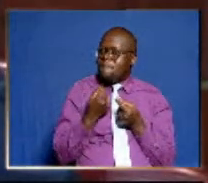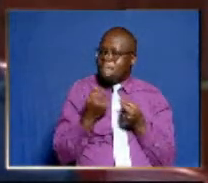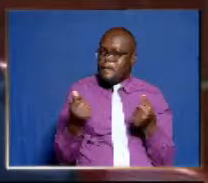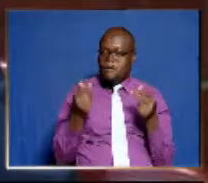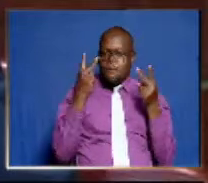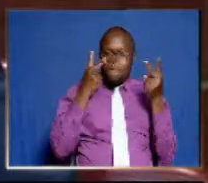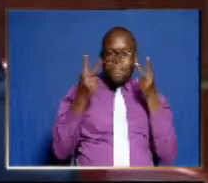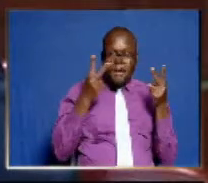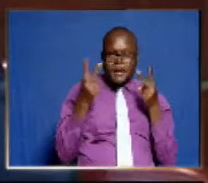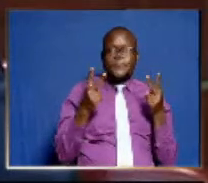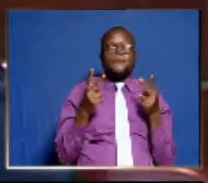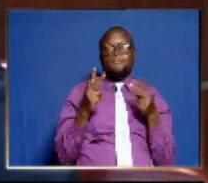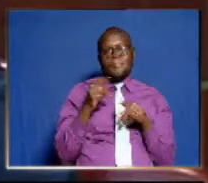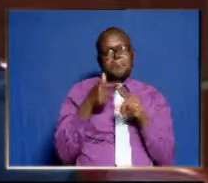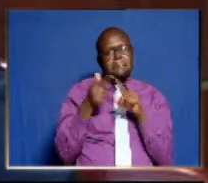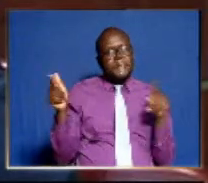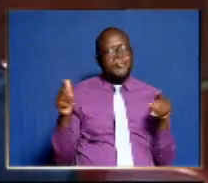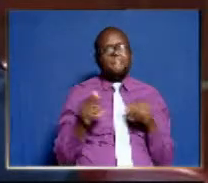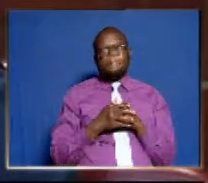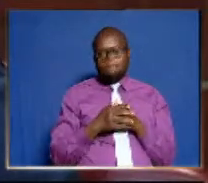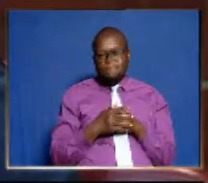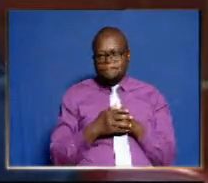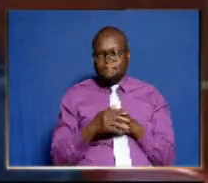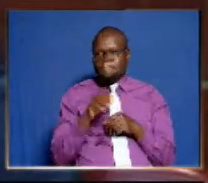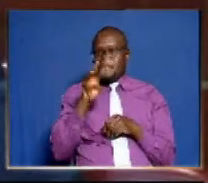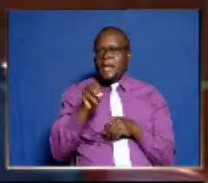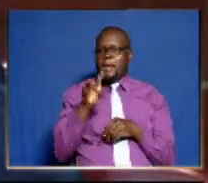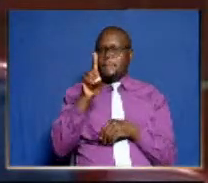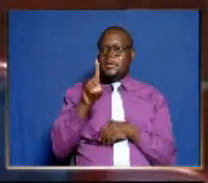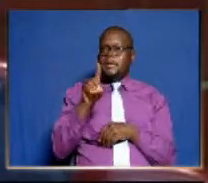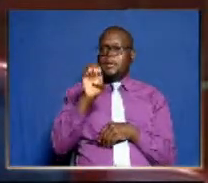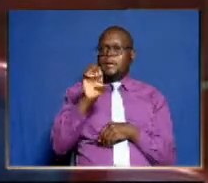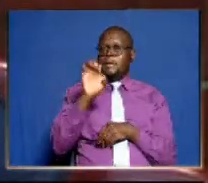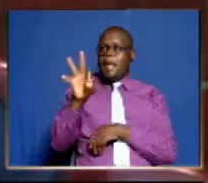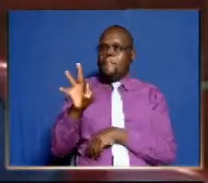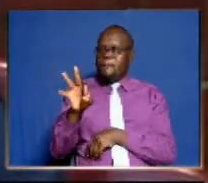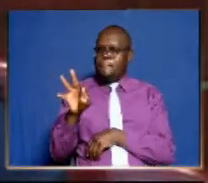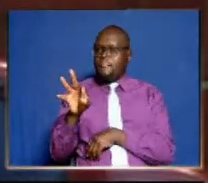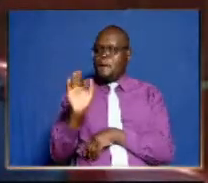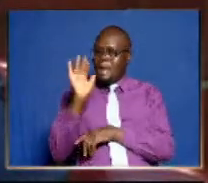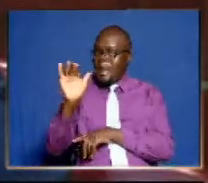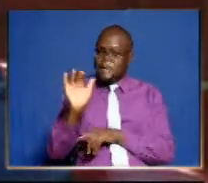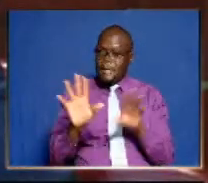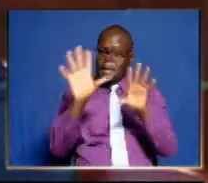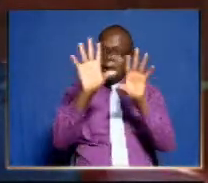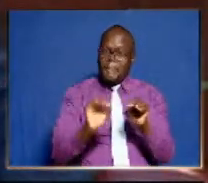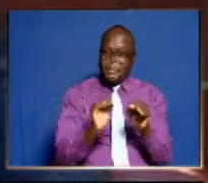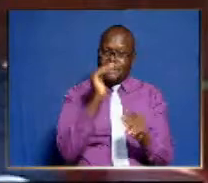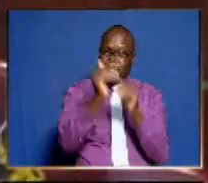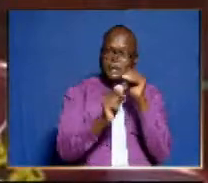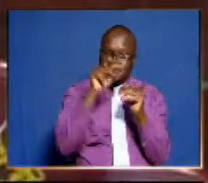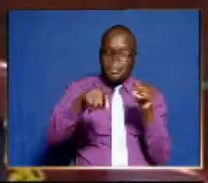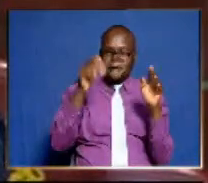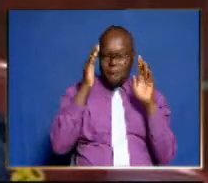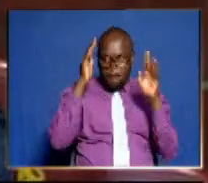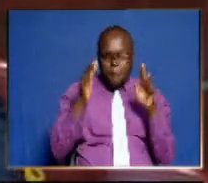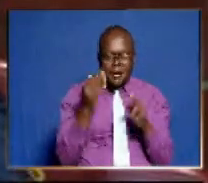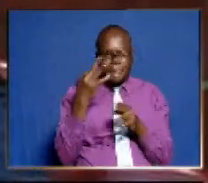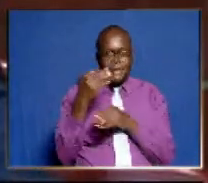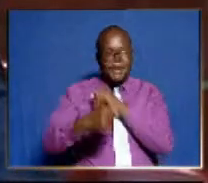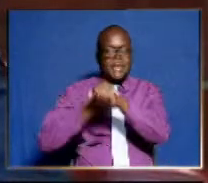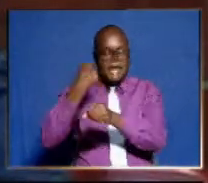the medium-term budget, despite the MTEF process requiring budgeting process to focus on a